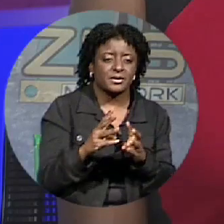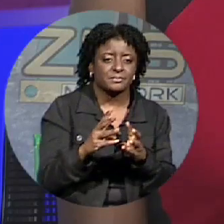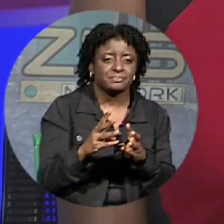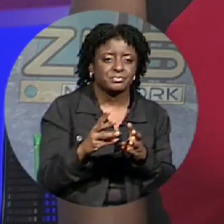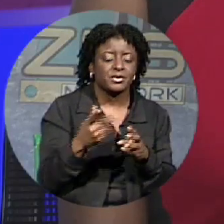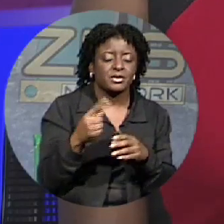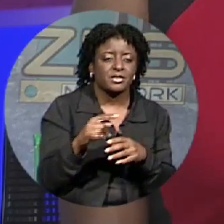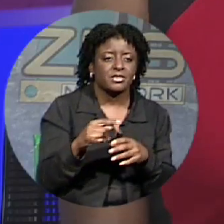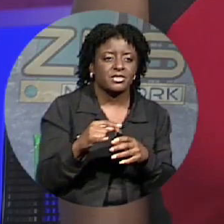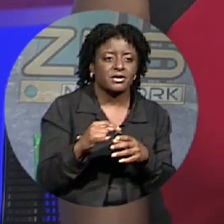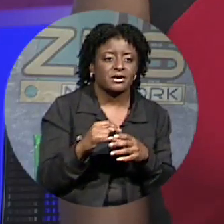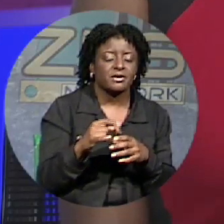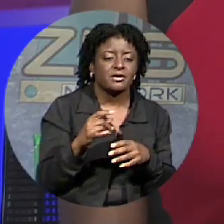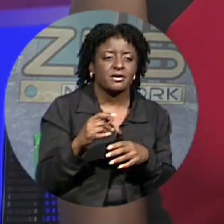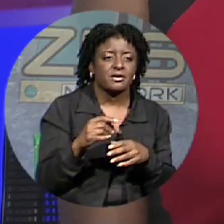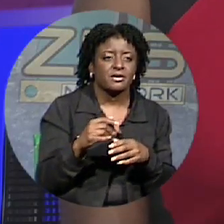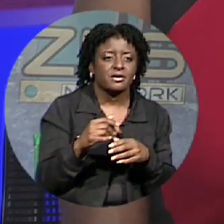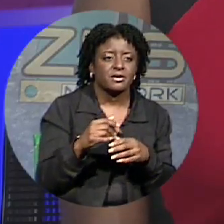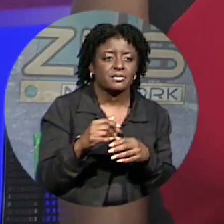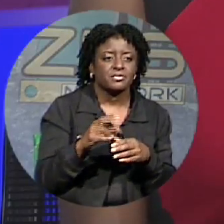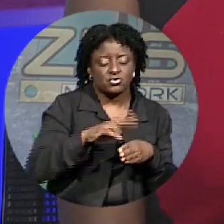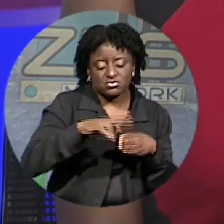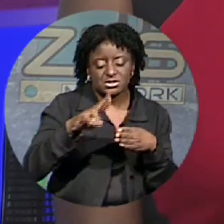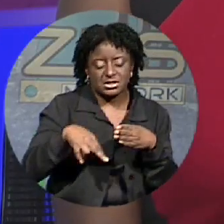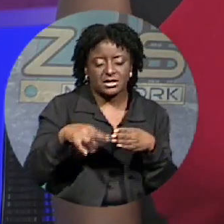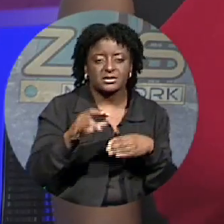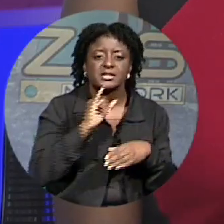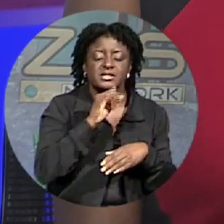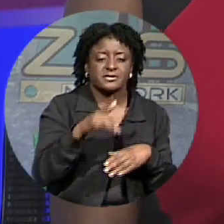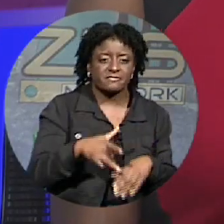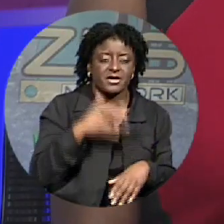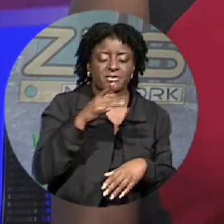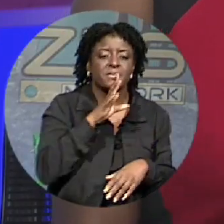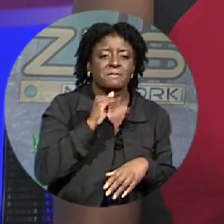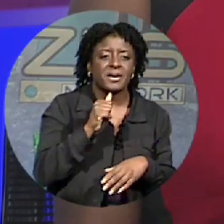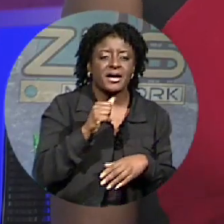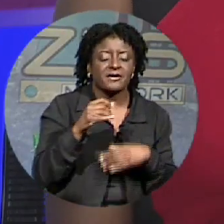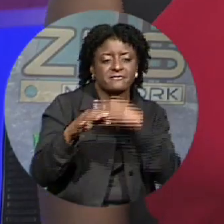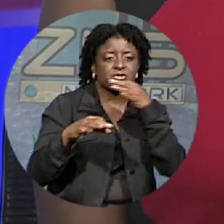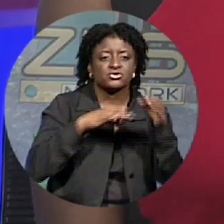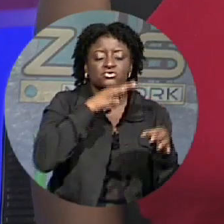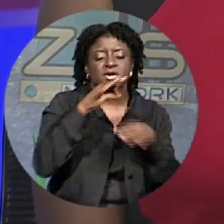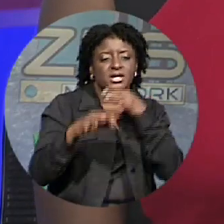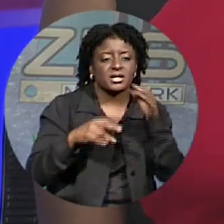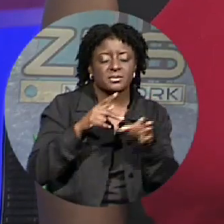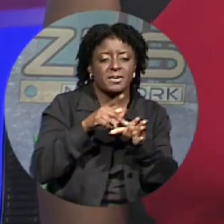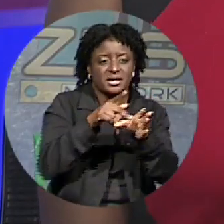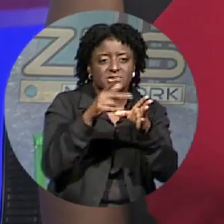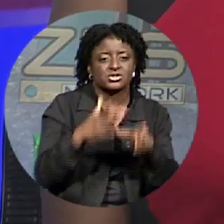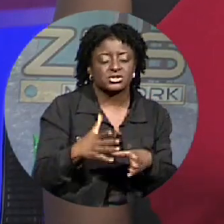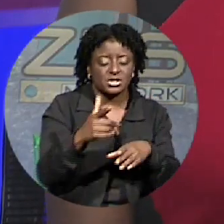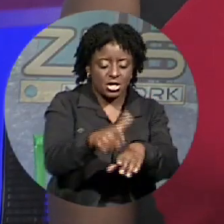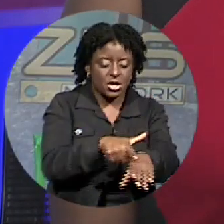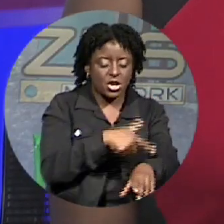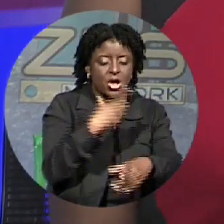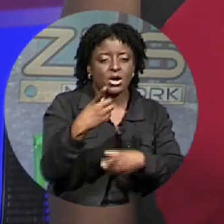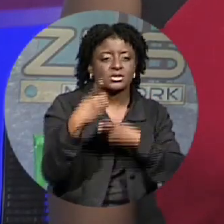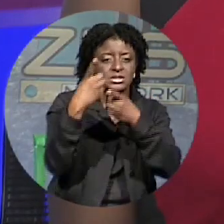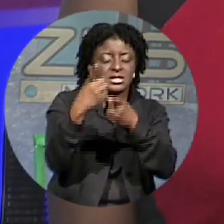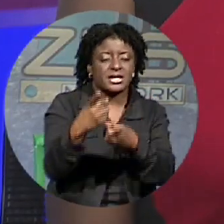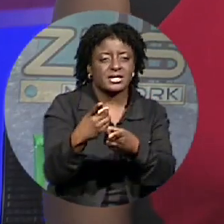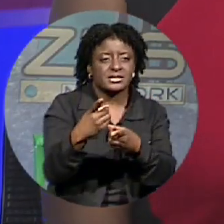the fallout is being felt by frustrated passengers. Long delays and ruined vacation plans have passengers saying enough is